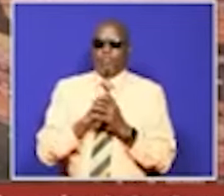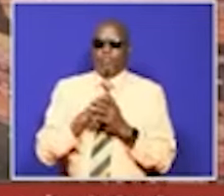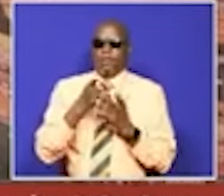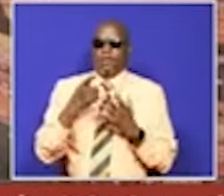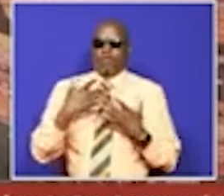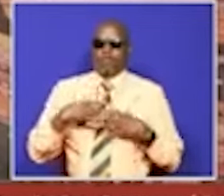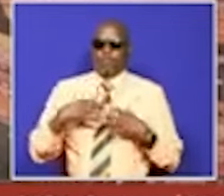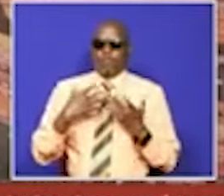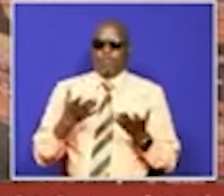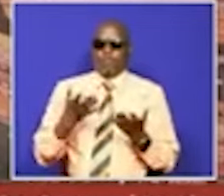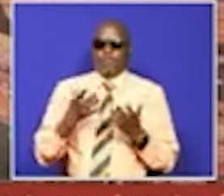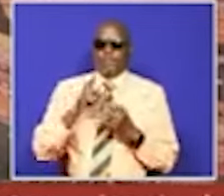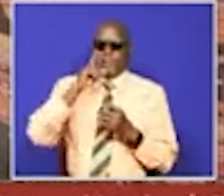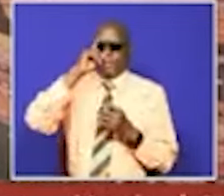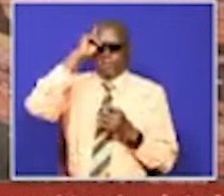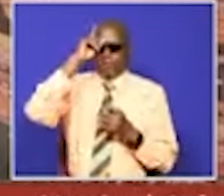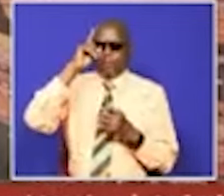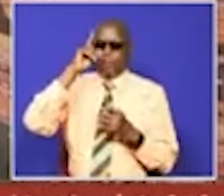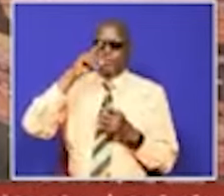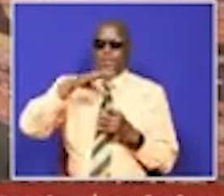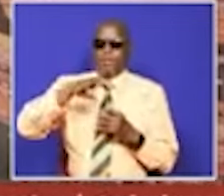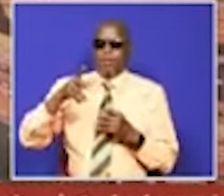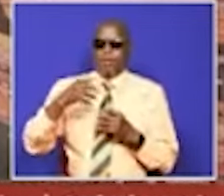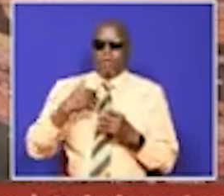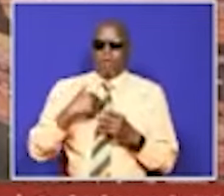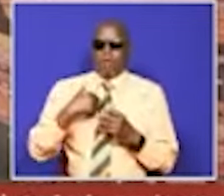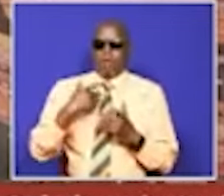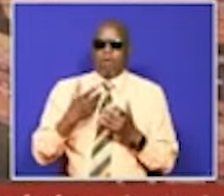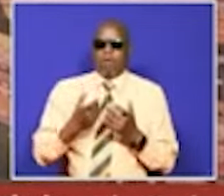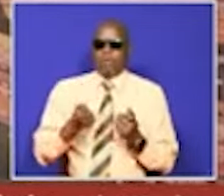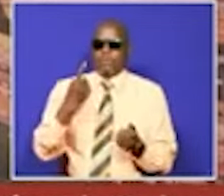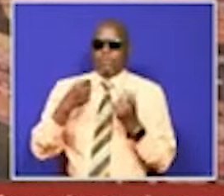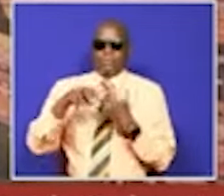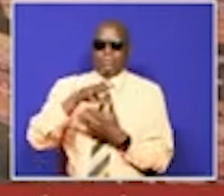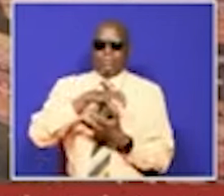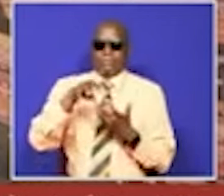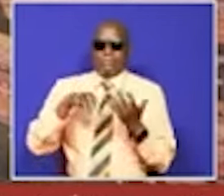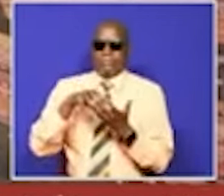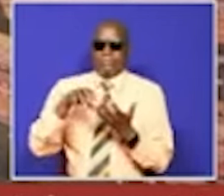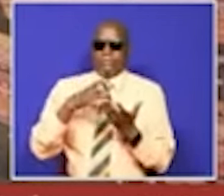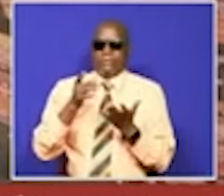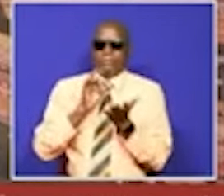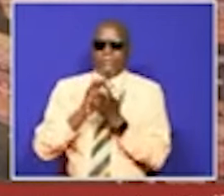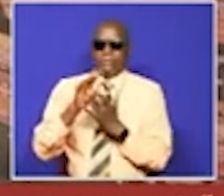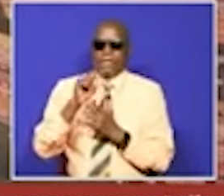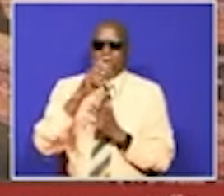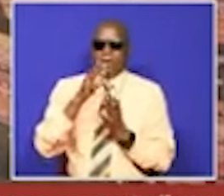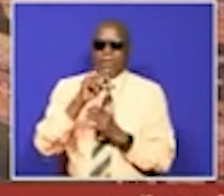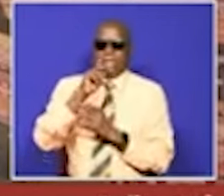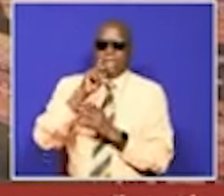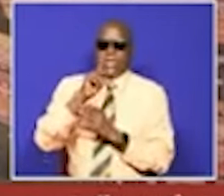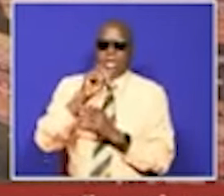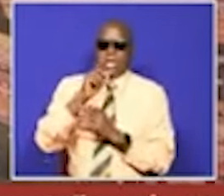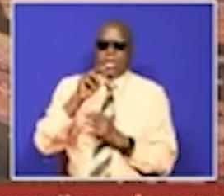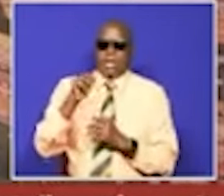Residents of Nyandarua County have expressed mixed reactions over the intended impeachment of Governor Kyarie